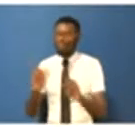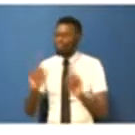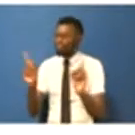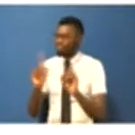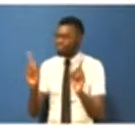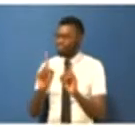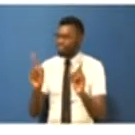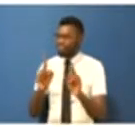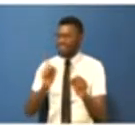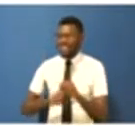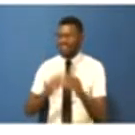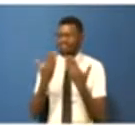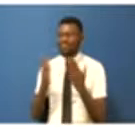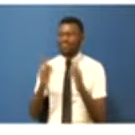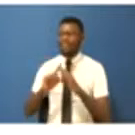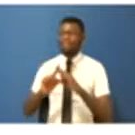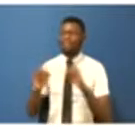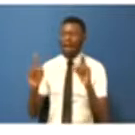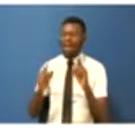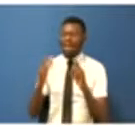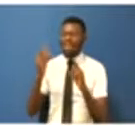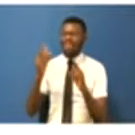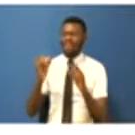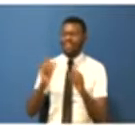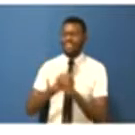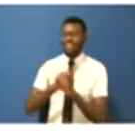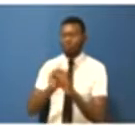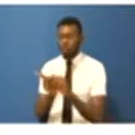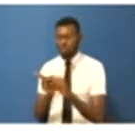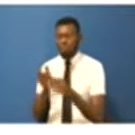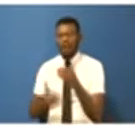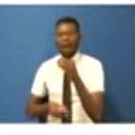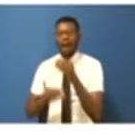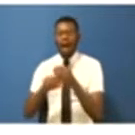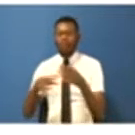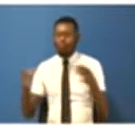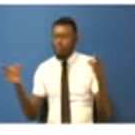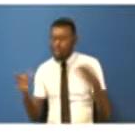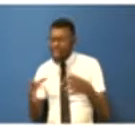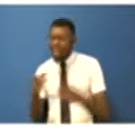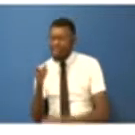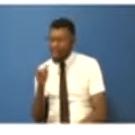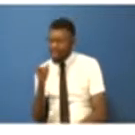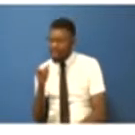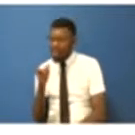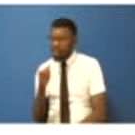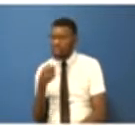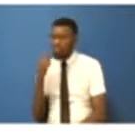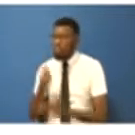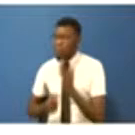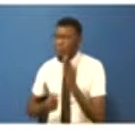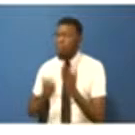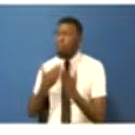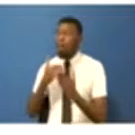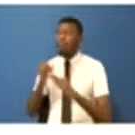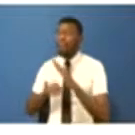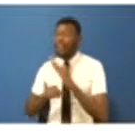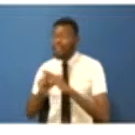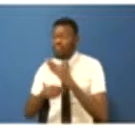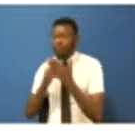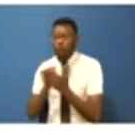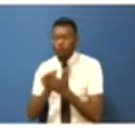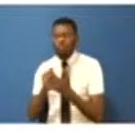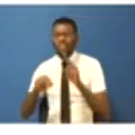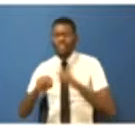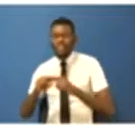uh madine but just 30 seconds for some clarity on something you said you want to get to that house sit down with